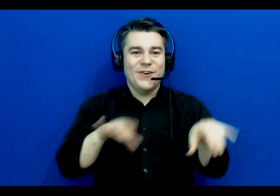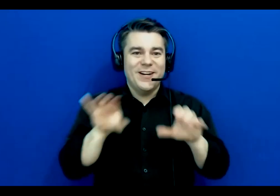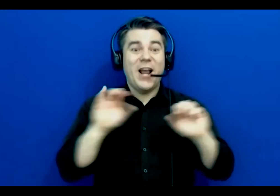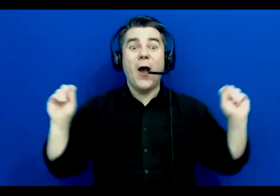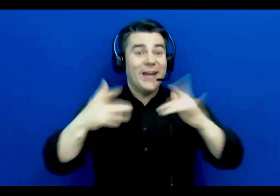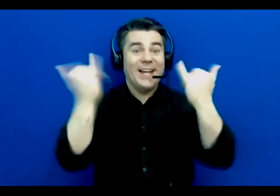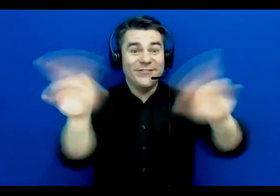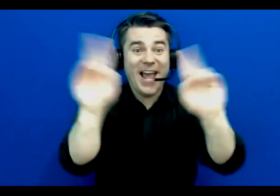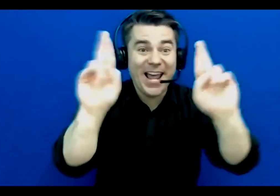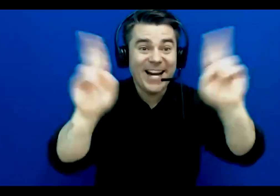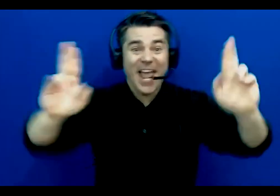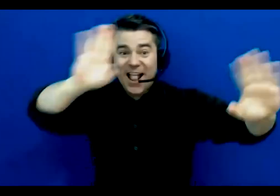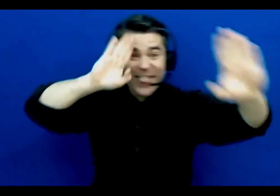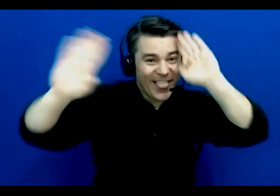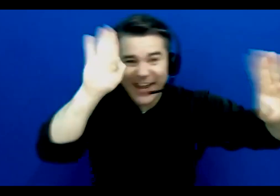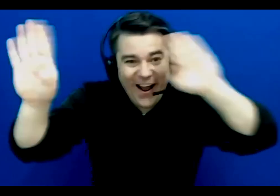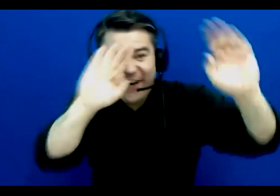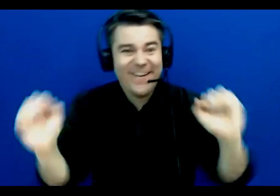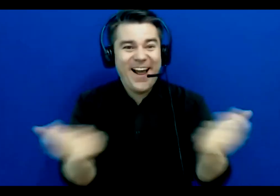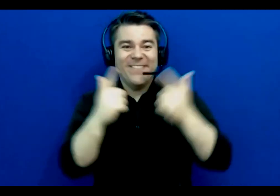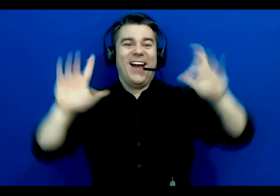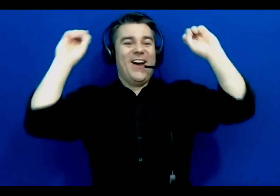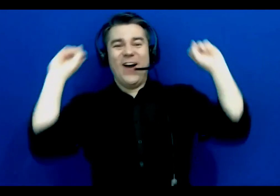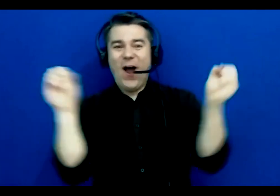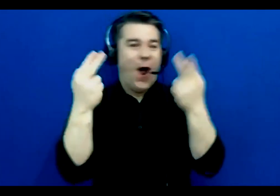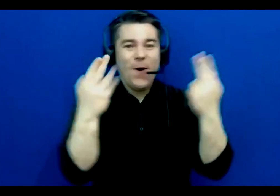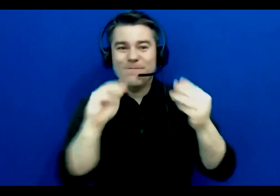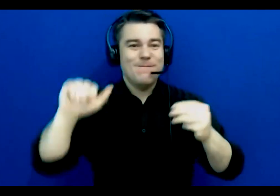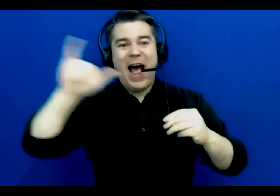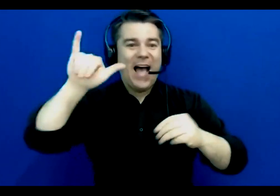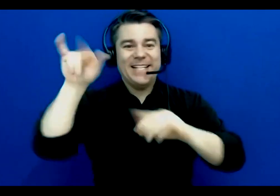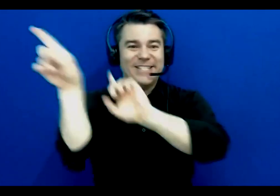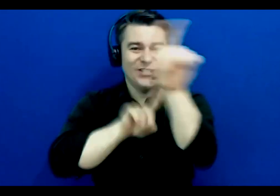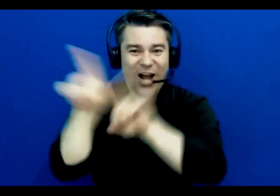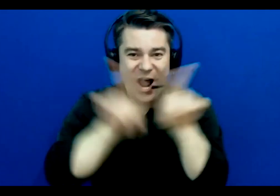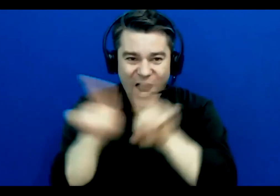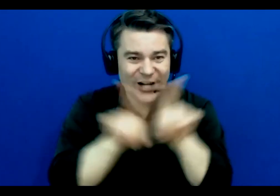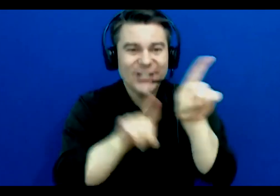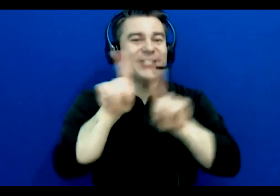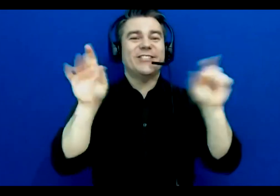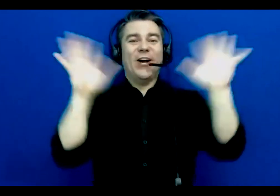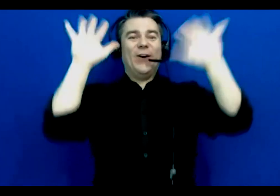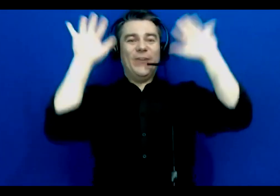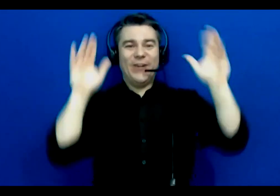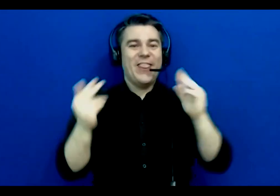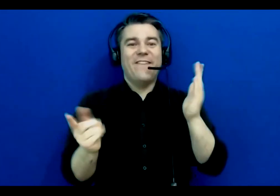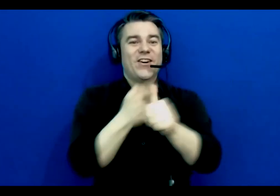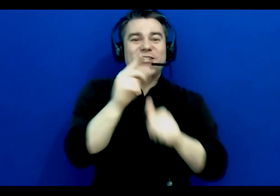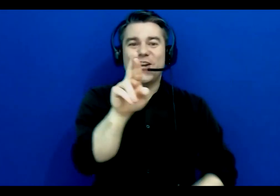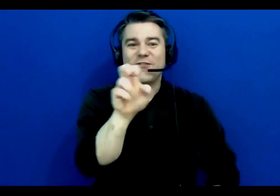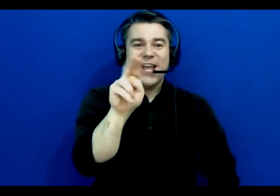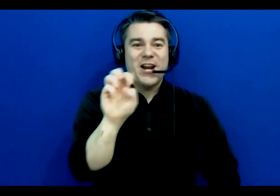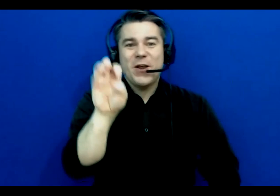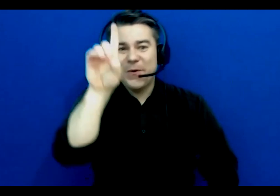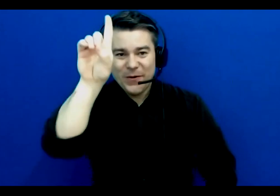And here we go. Hello, everyone. Oh, my stars. The first Renewed Hope